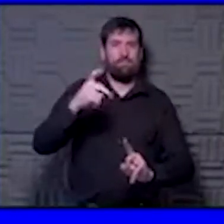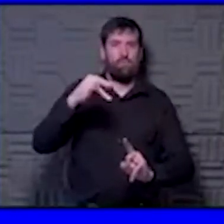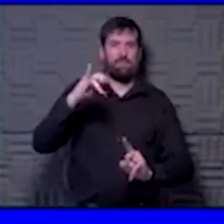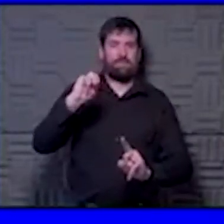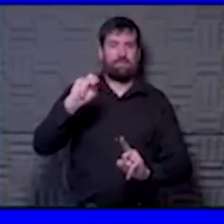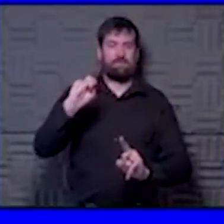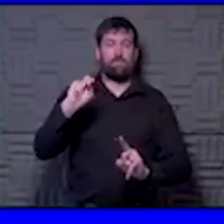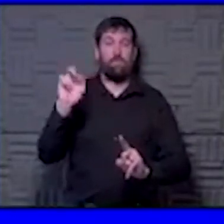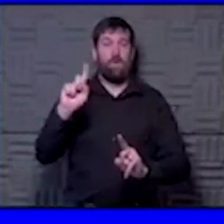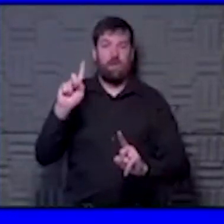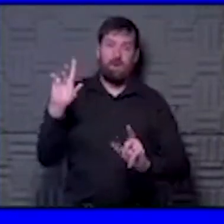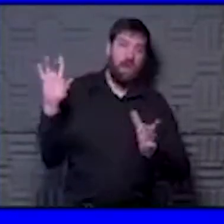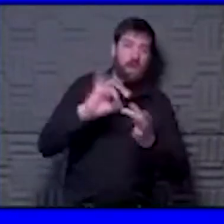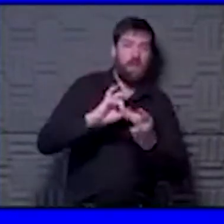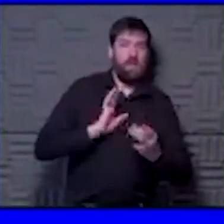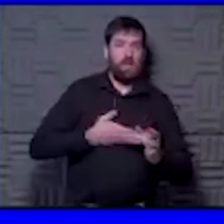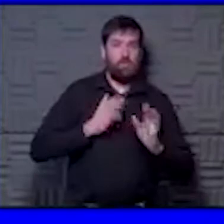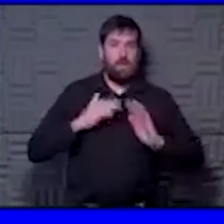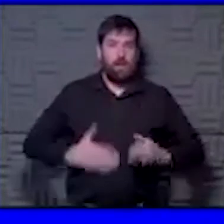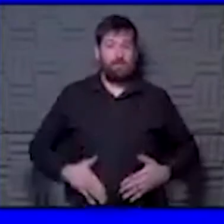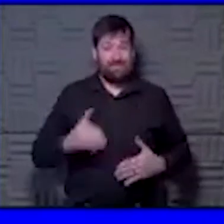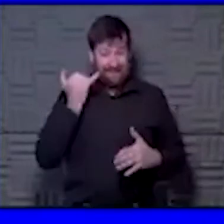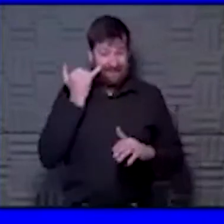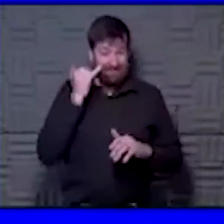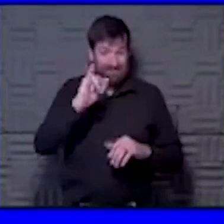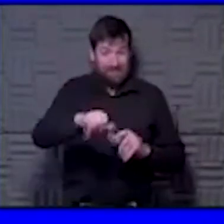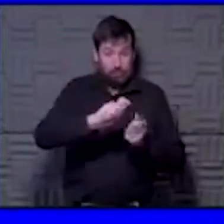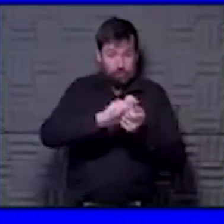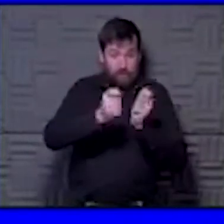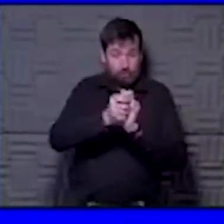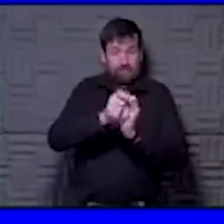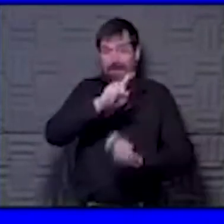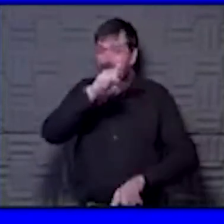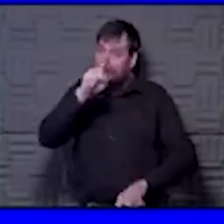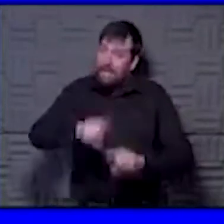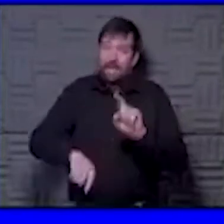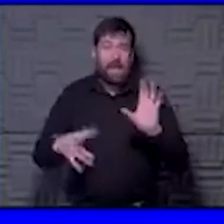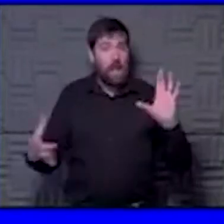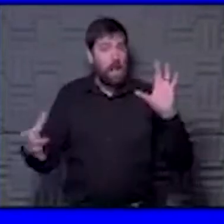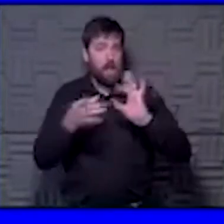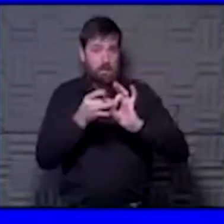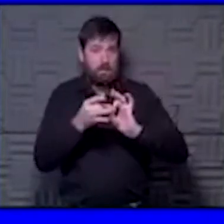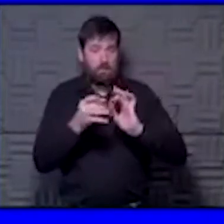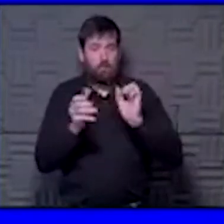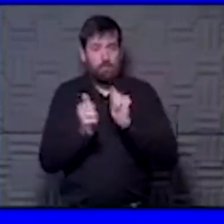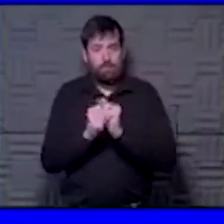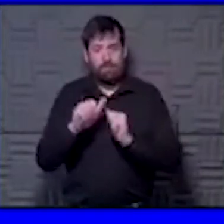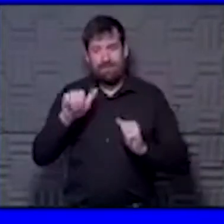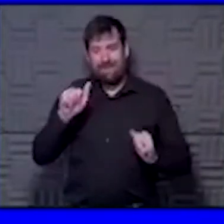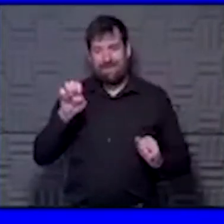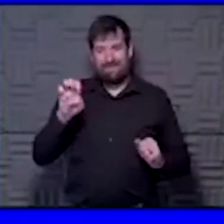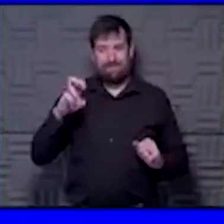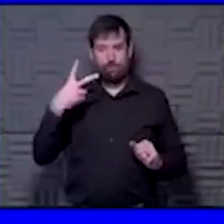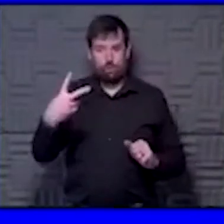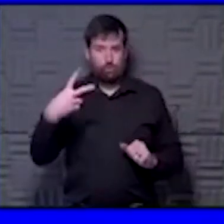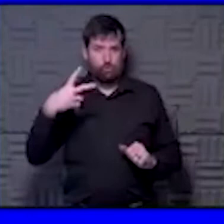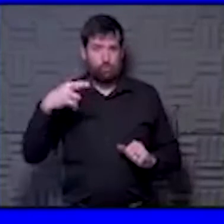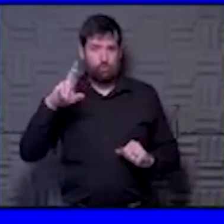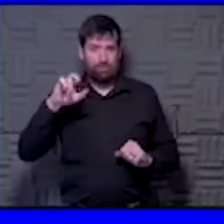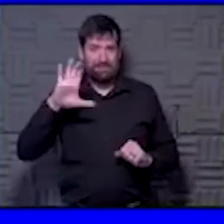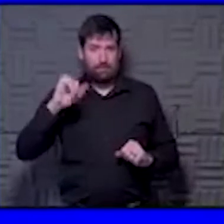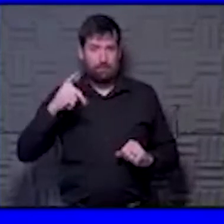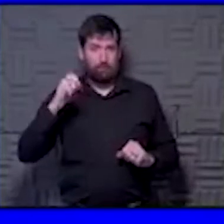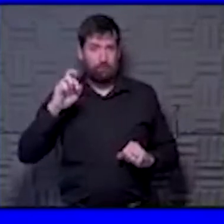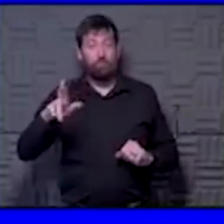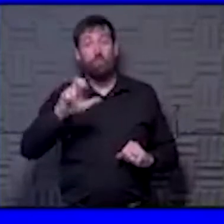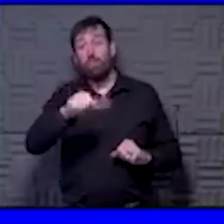the receptor on our body. So if that changes to where it can't interact with the ACE2 receptor or some of the other